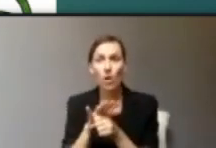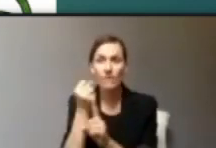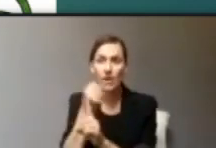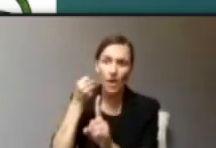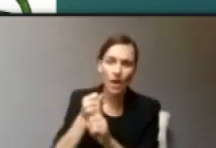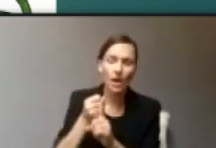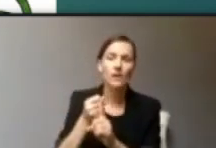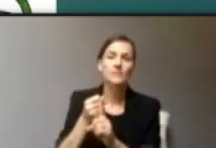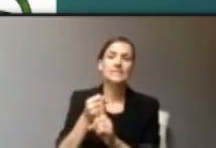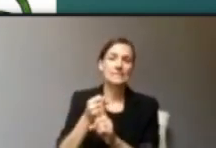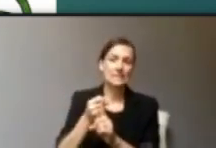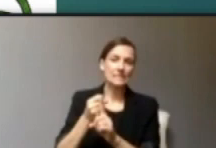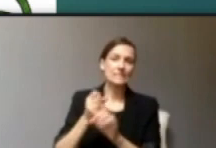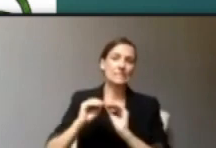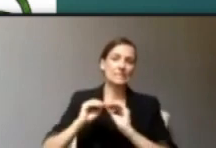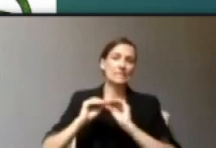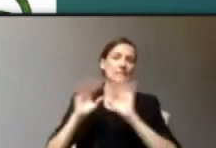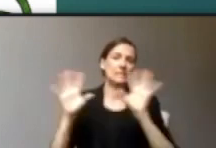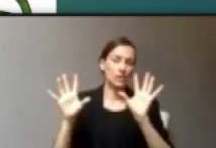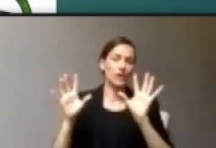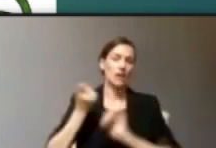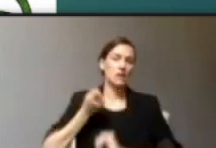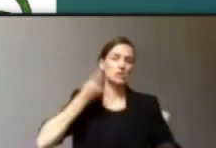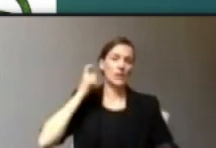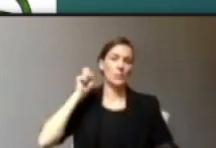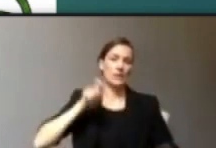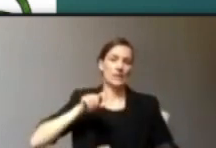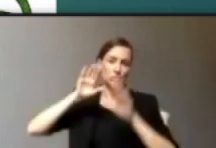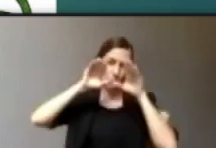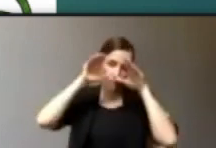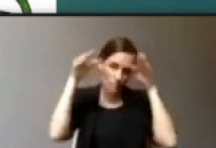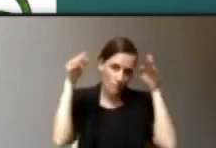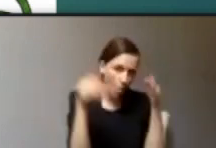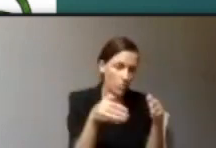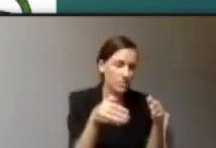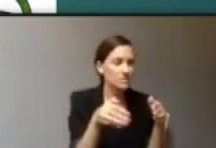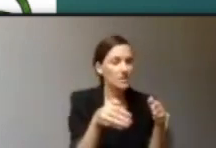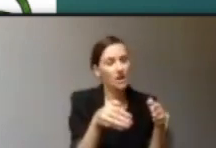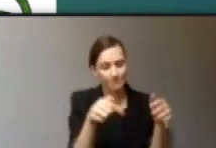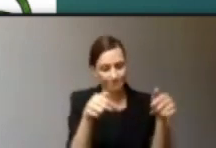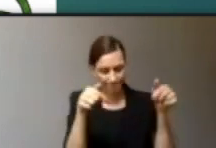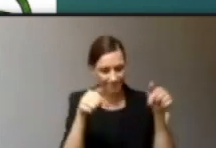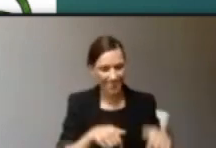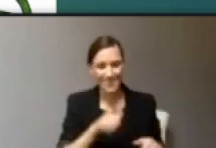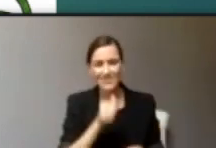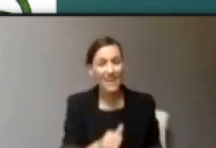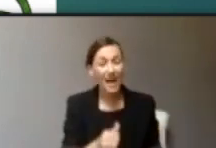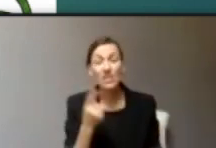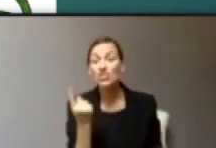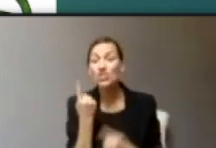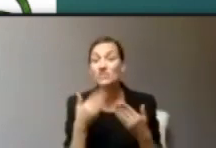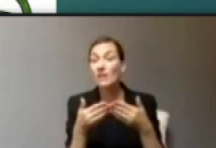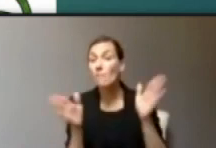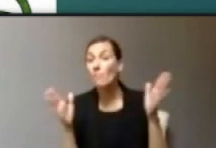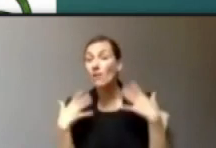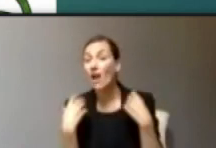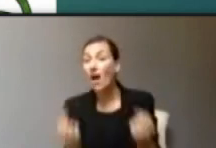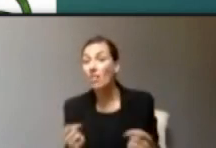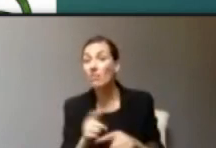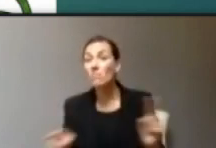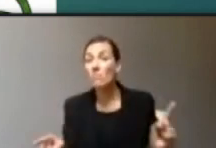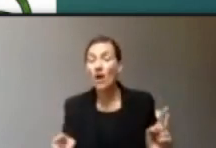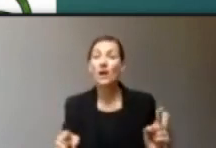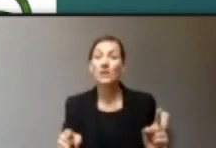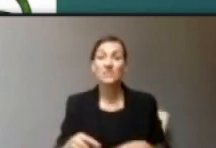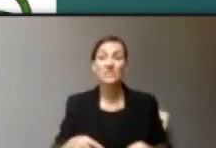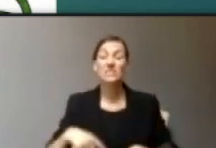really needed to turn our focus to this as not only a public health concern, but also a significant stressor that